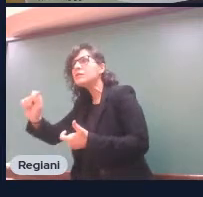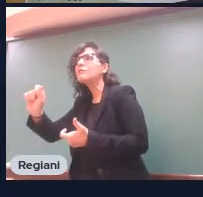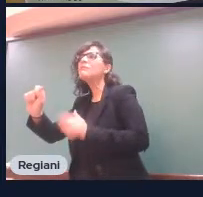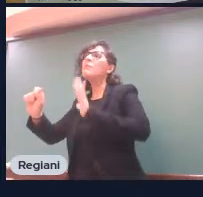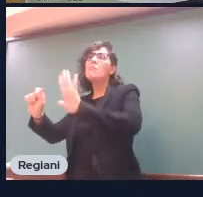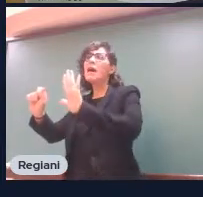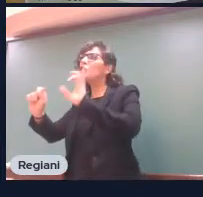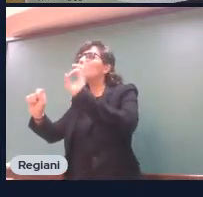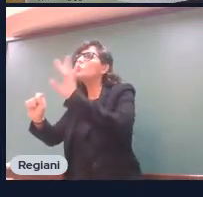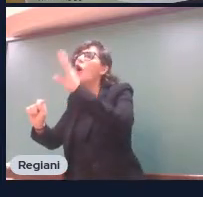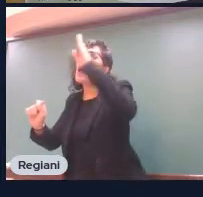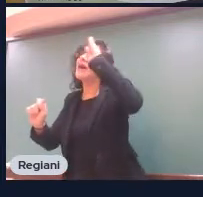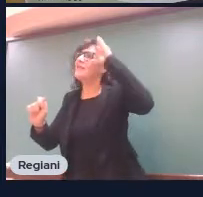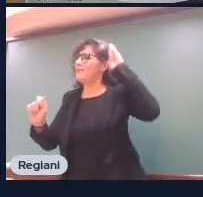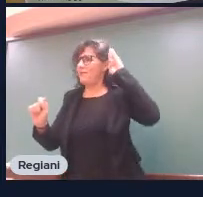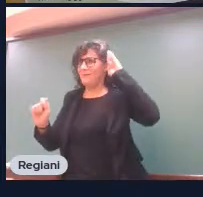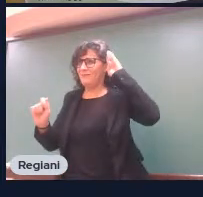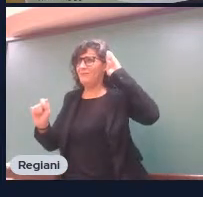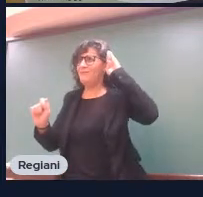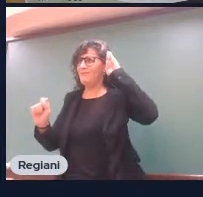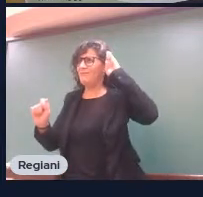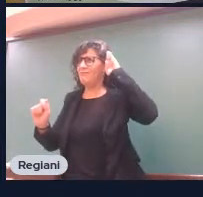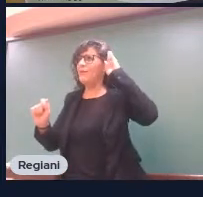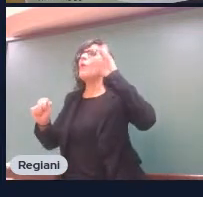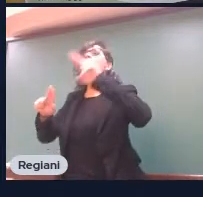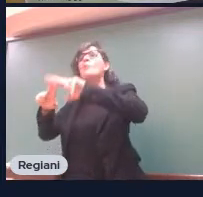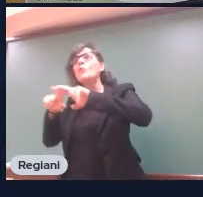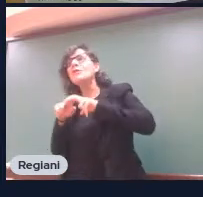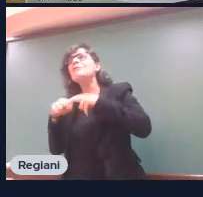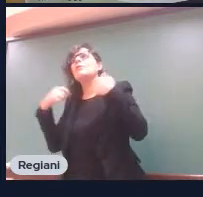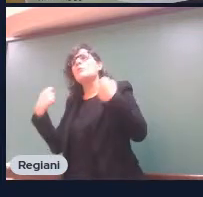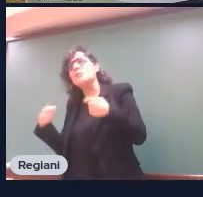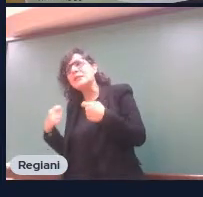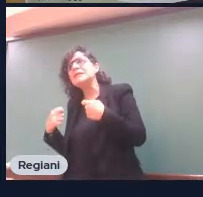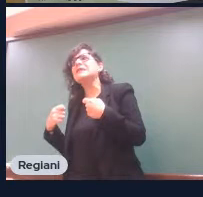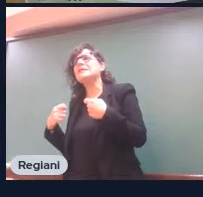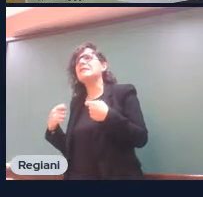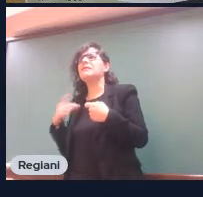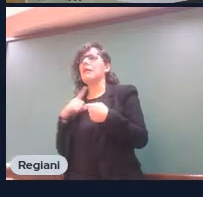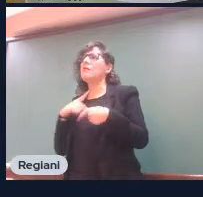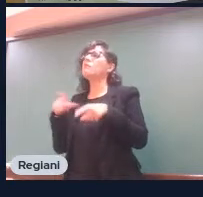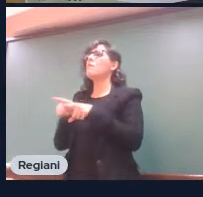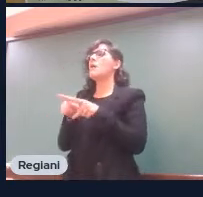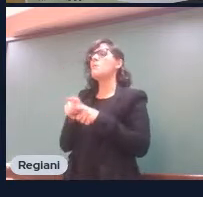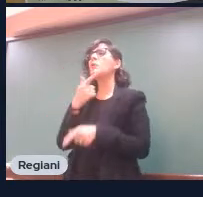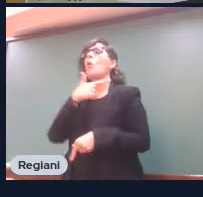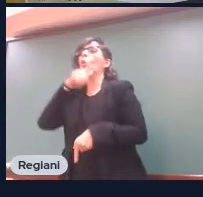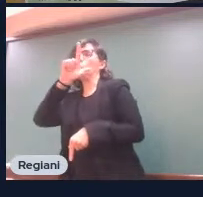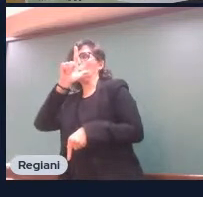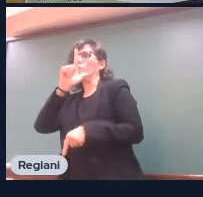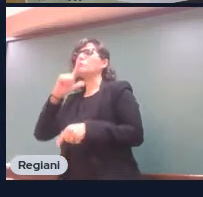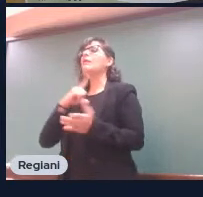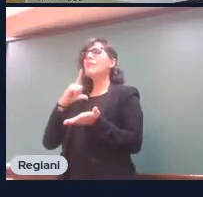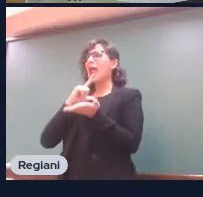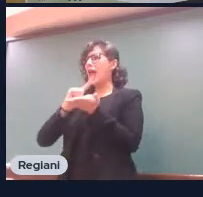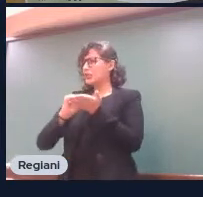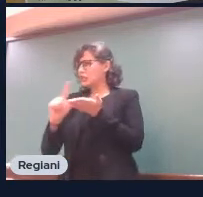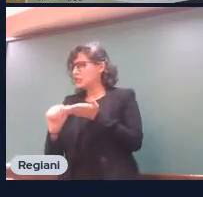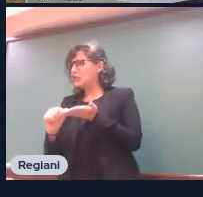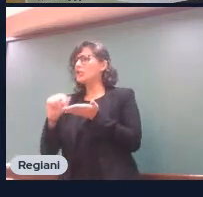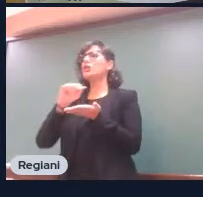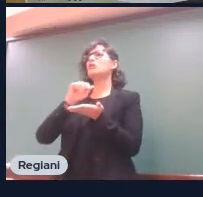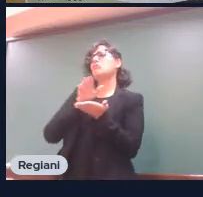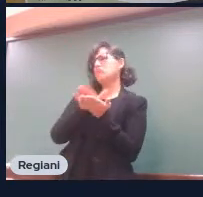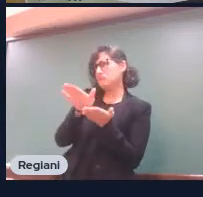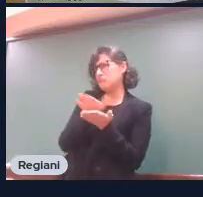only for academics. It also has a journal. You may have noticed it while